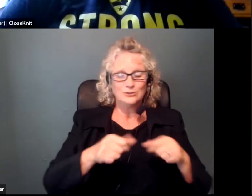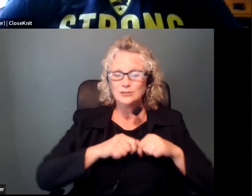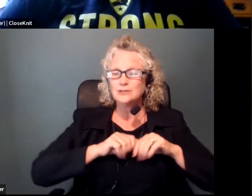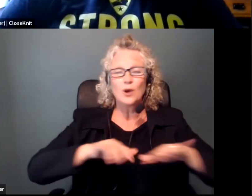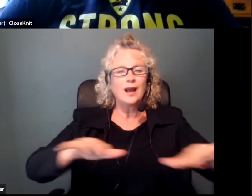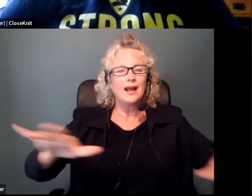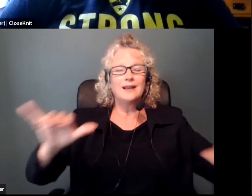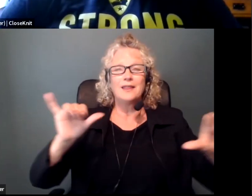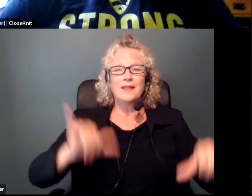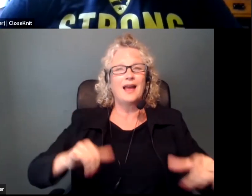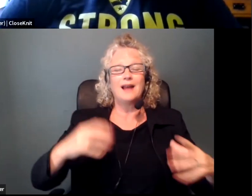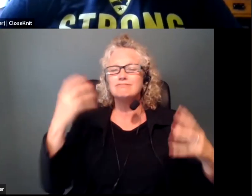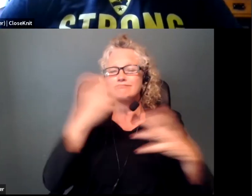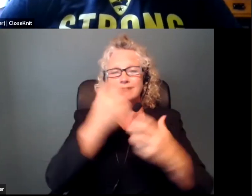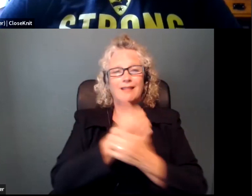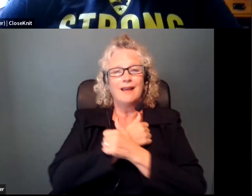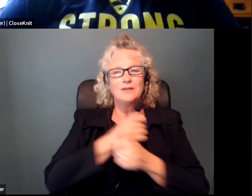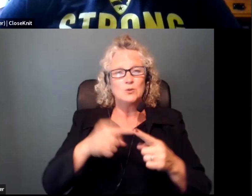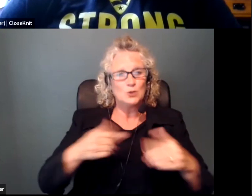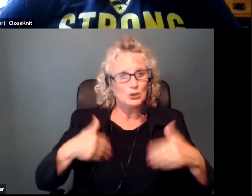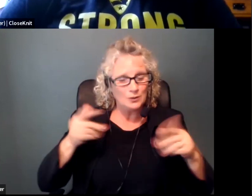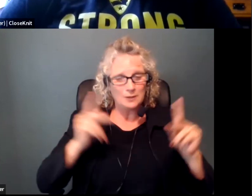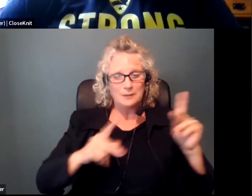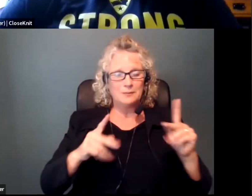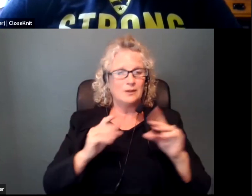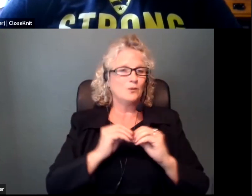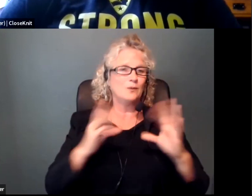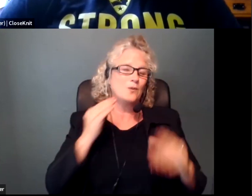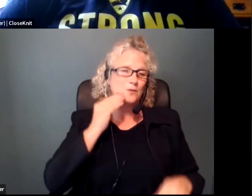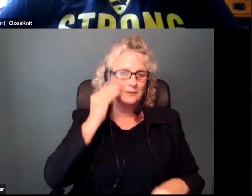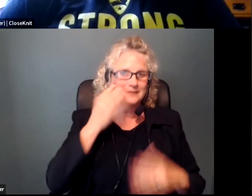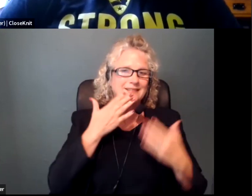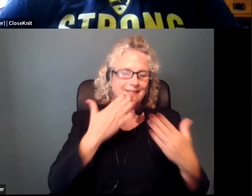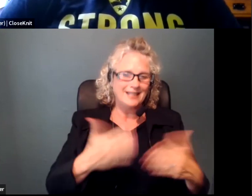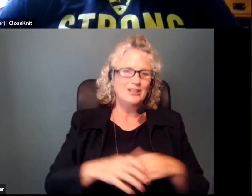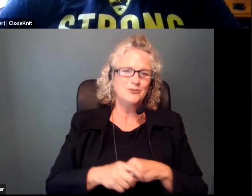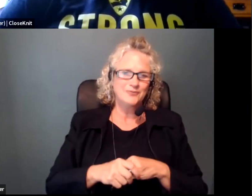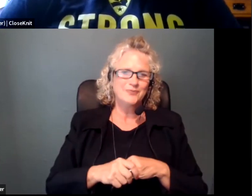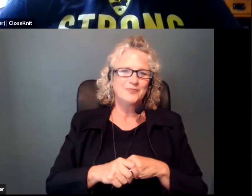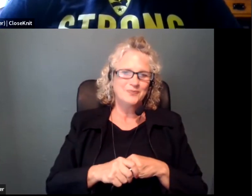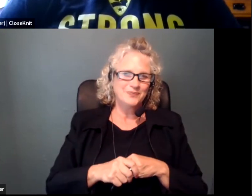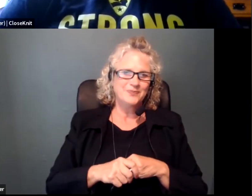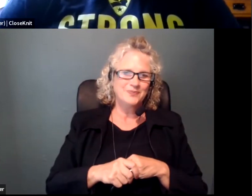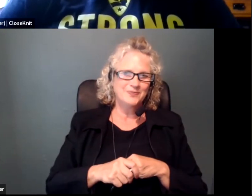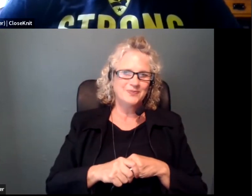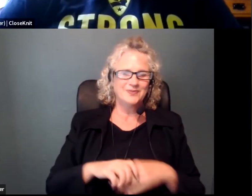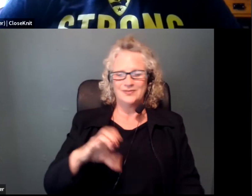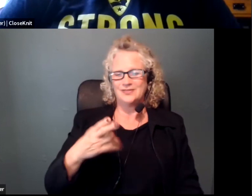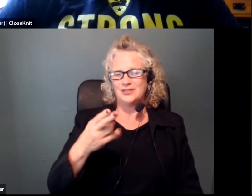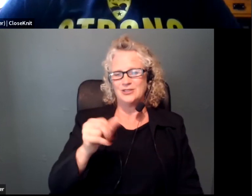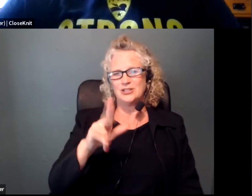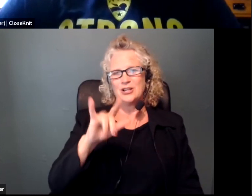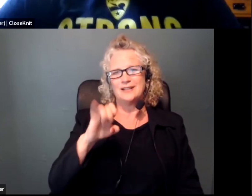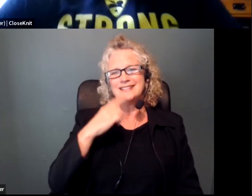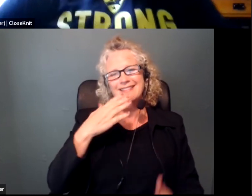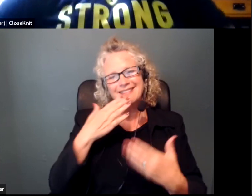to youth and folks facing homelessness. So thanks so much. And thank you so much, Chloe, for hosting us. You're